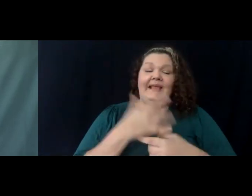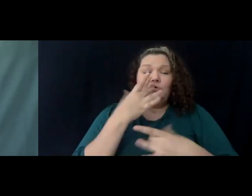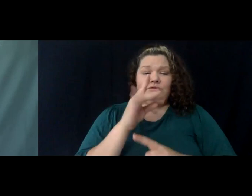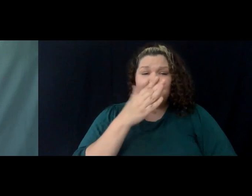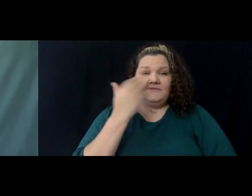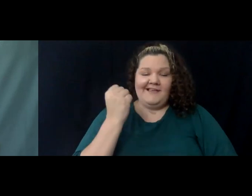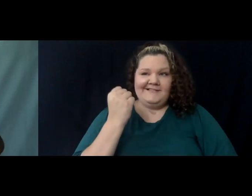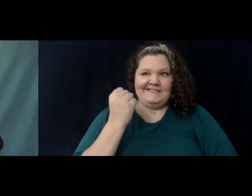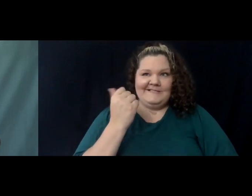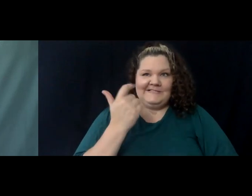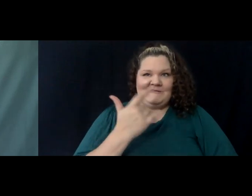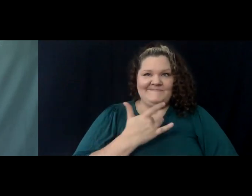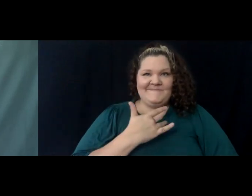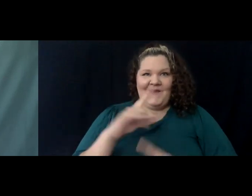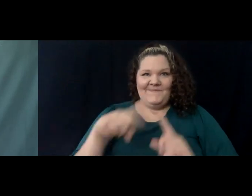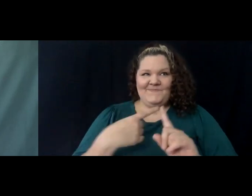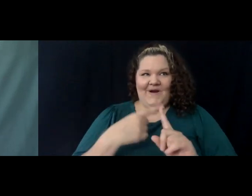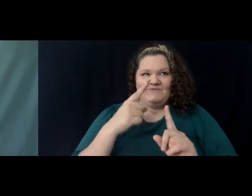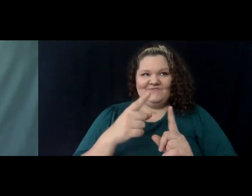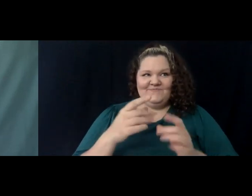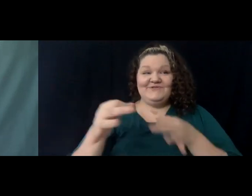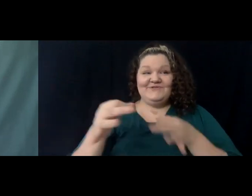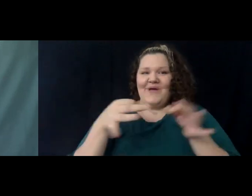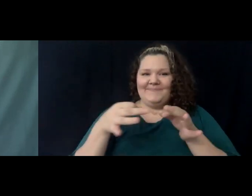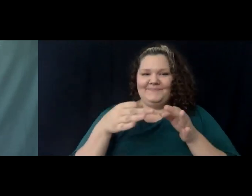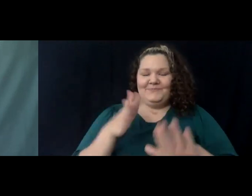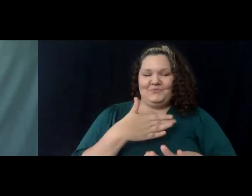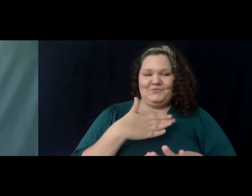and they have a lot of content related to music.